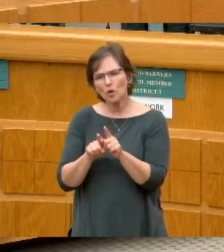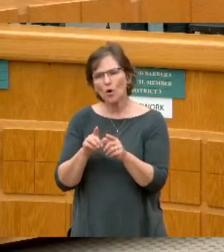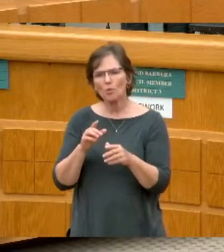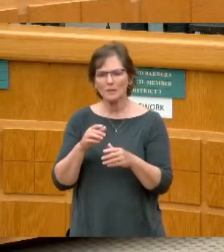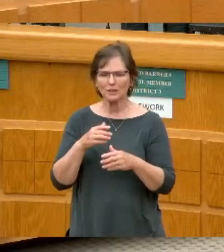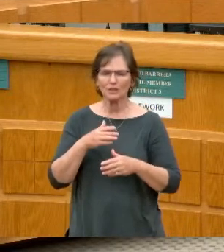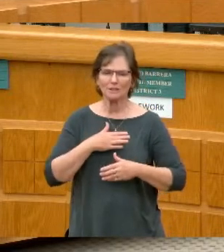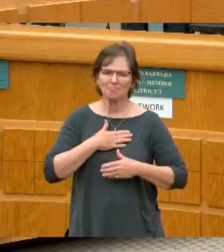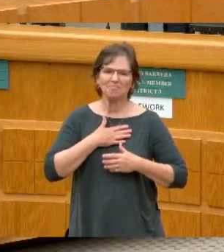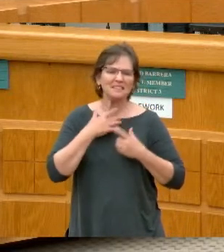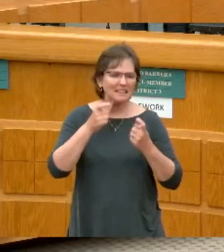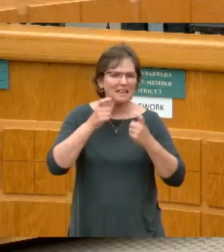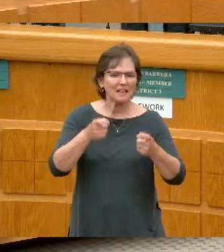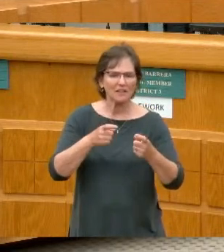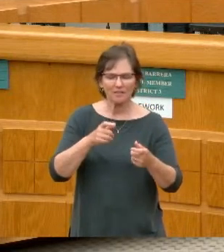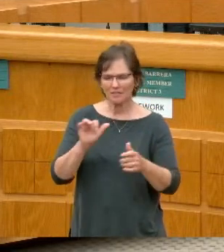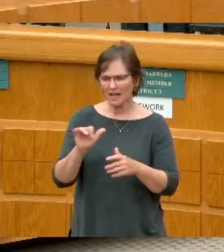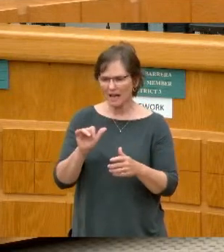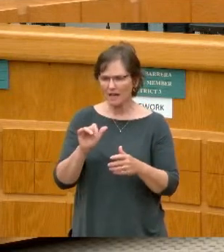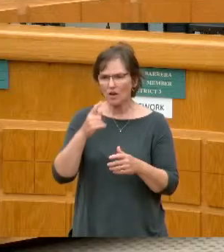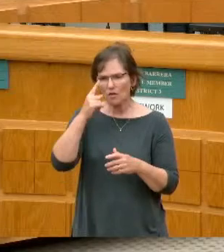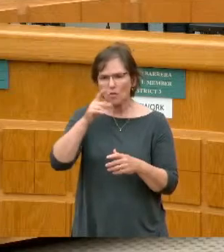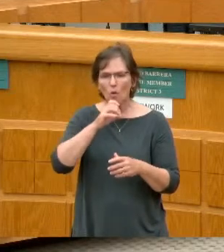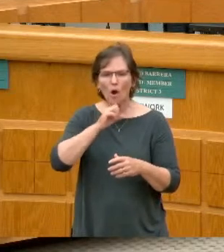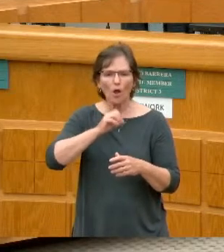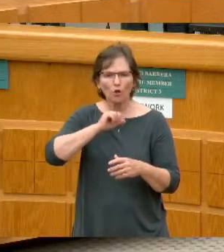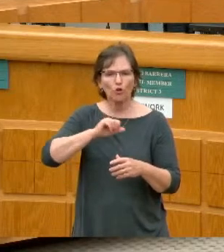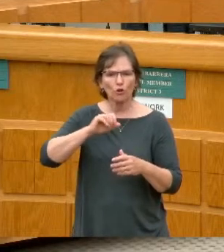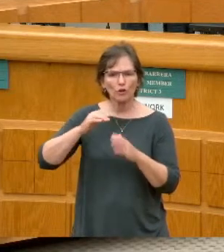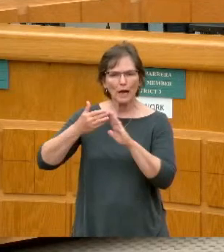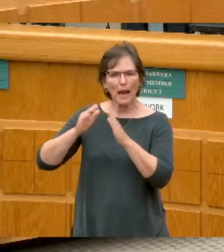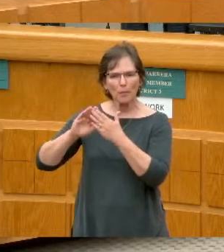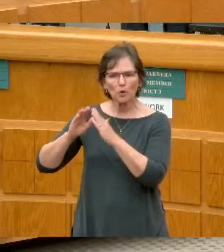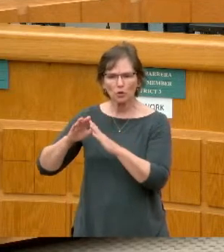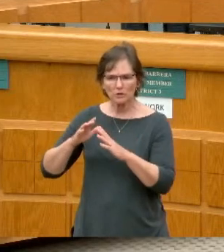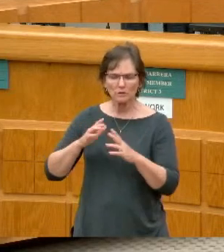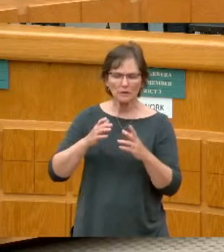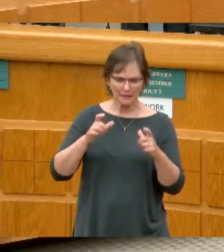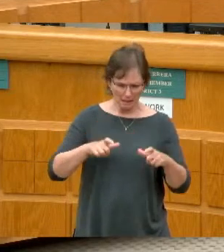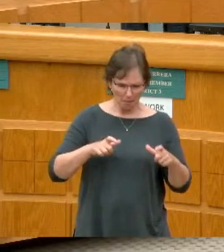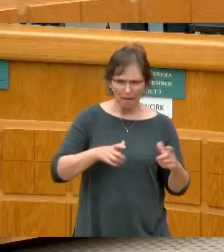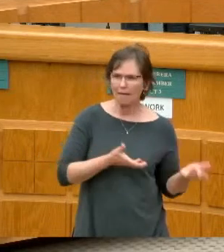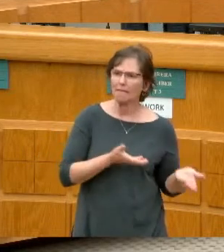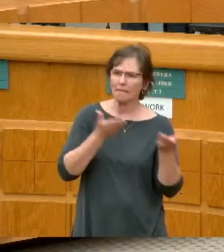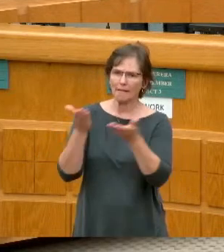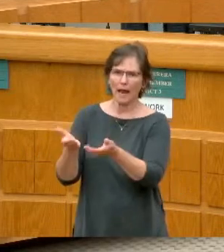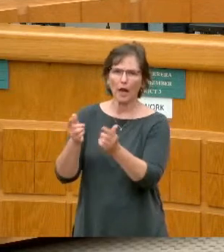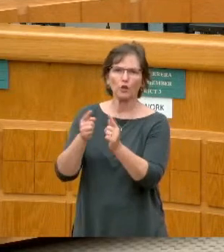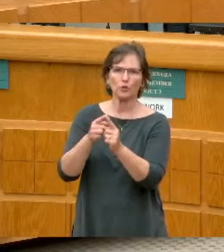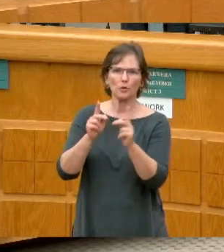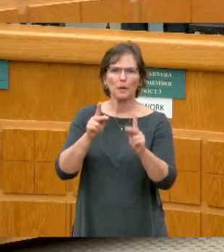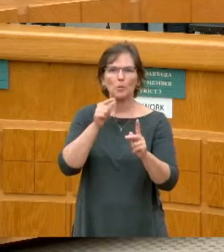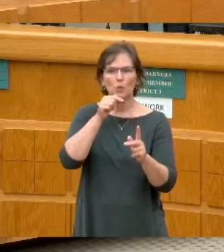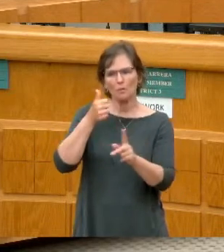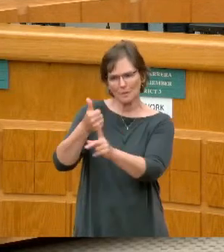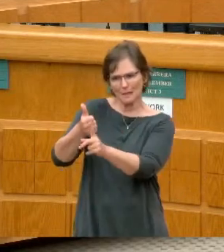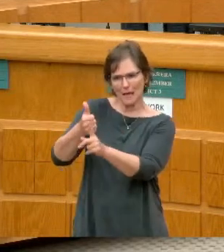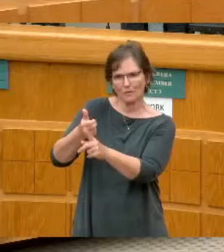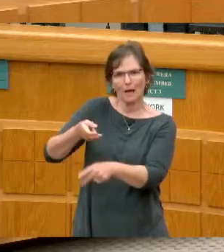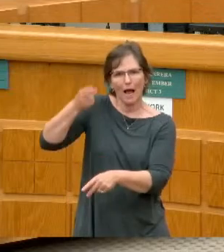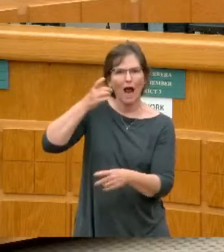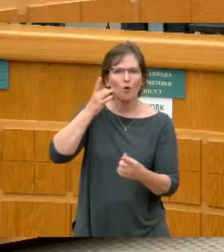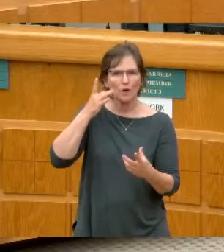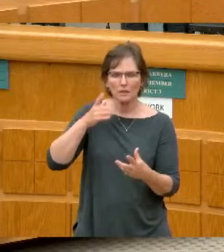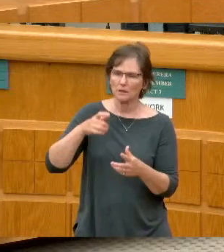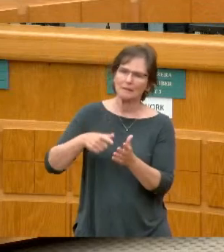town. Drop off plates for your loved ones outside their home in advance of the celebration.